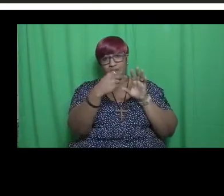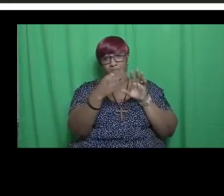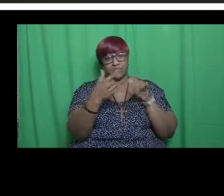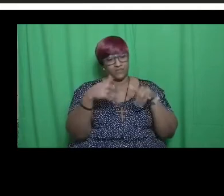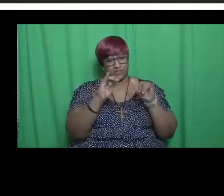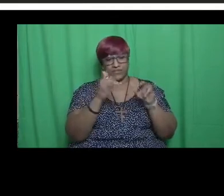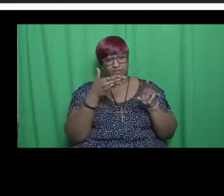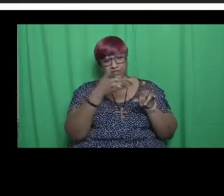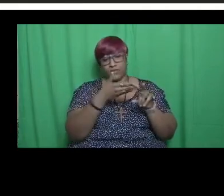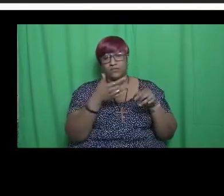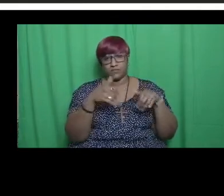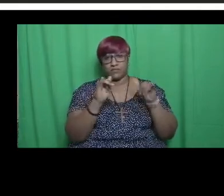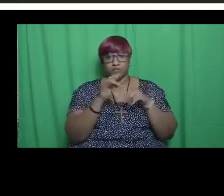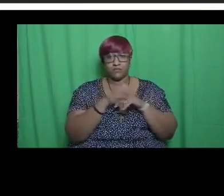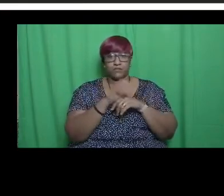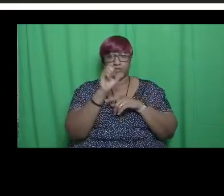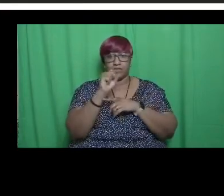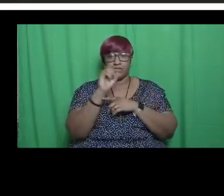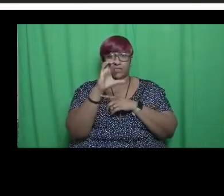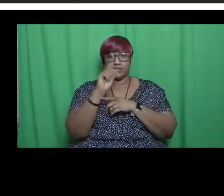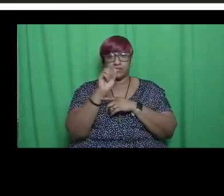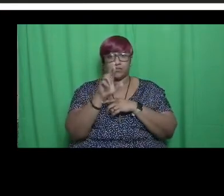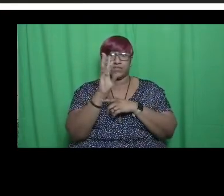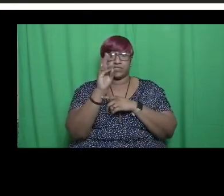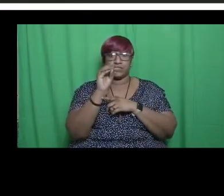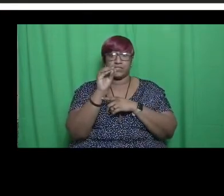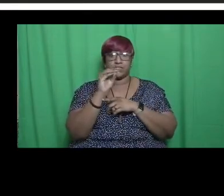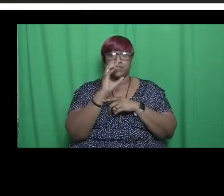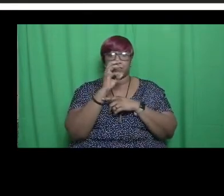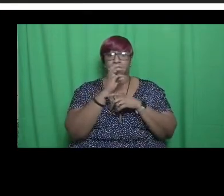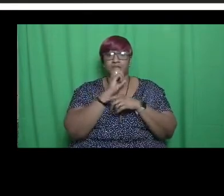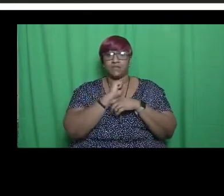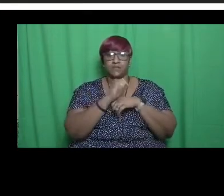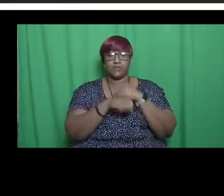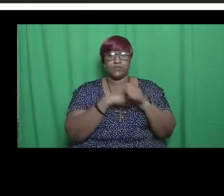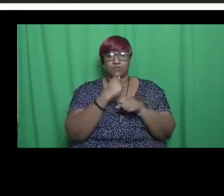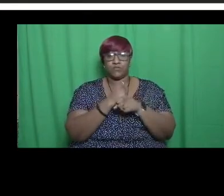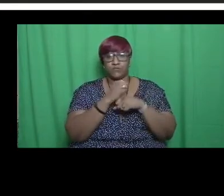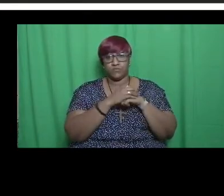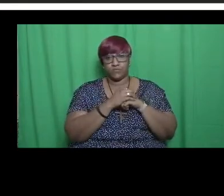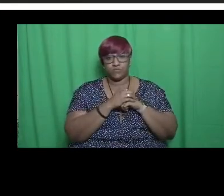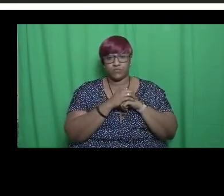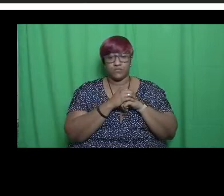scar. That's a 60-year-old scar.